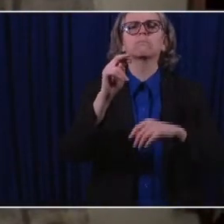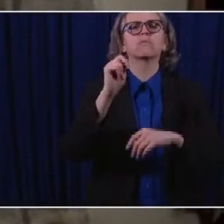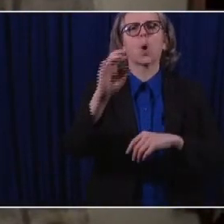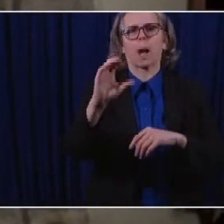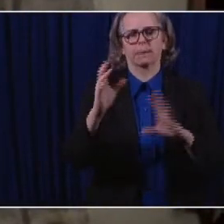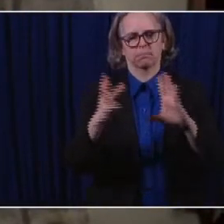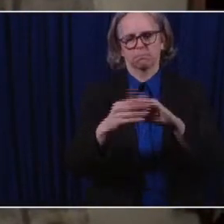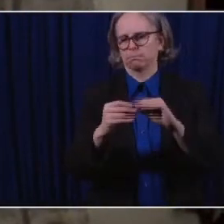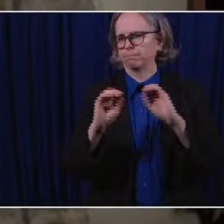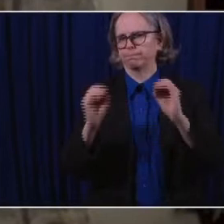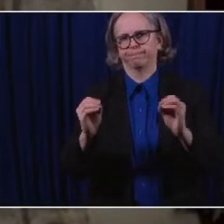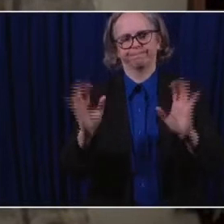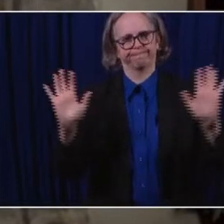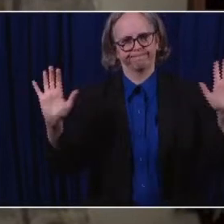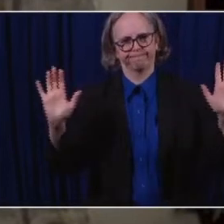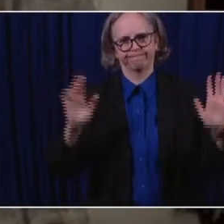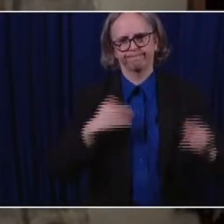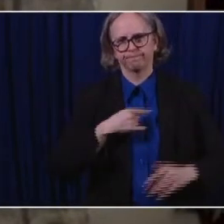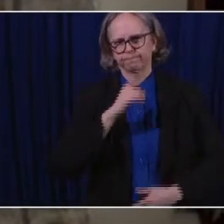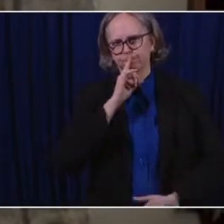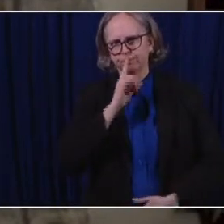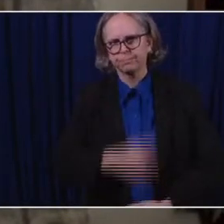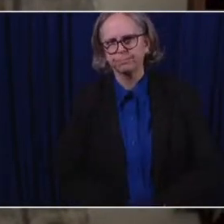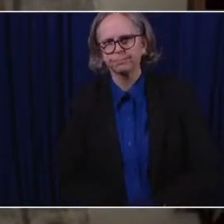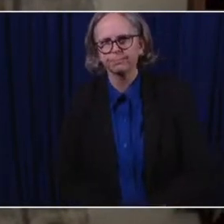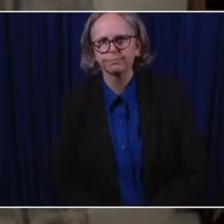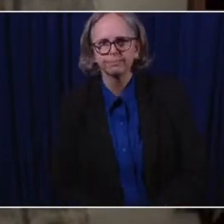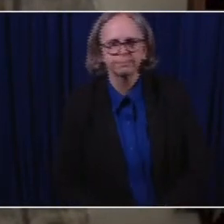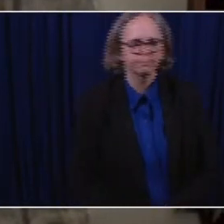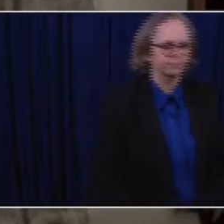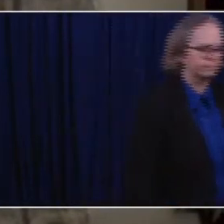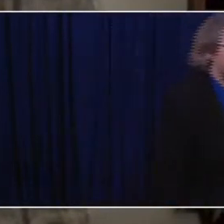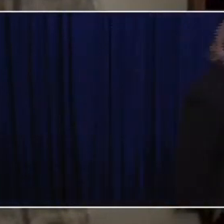Next question is from Allison Walker at WKEF in Dayton.